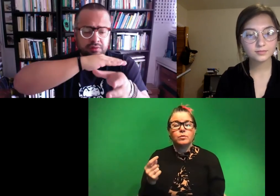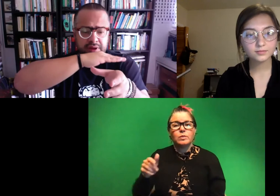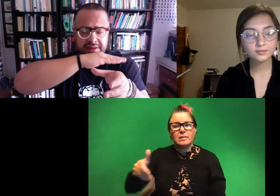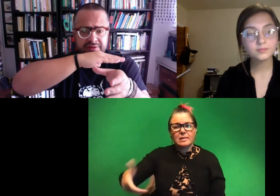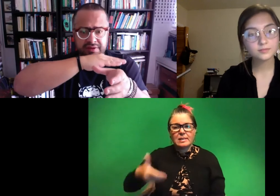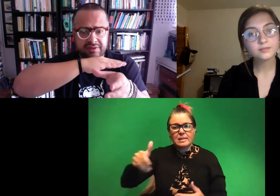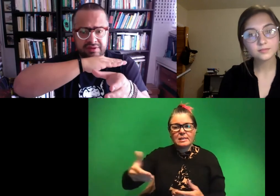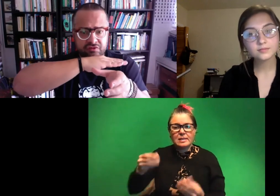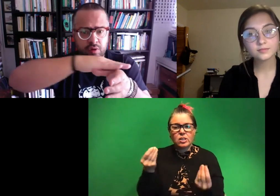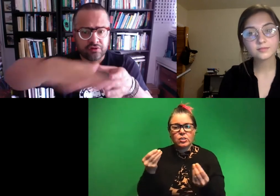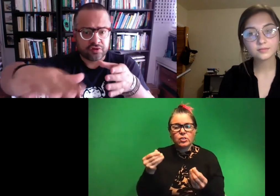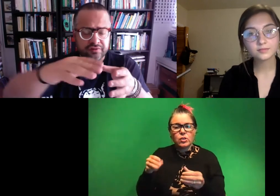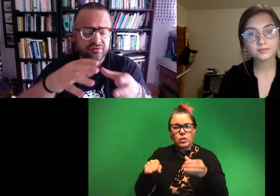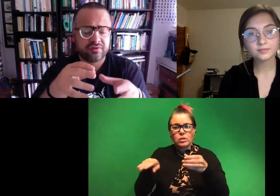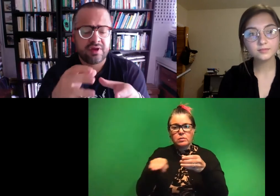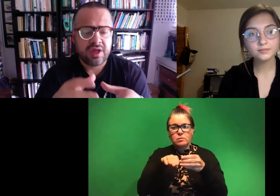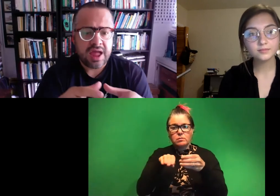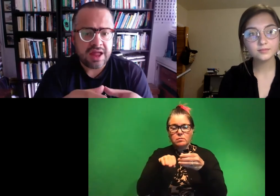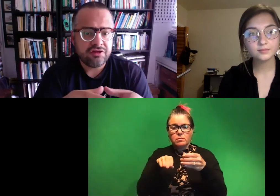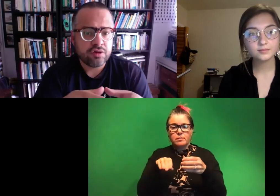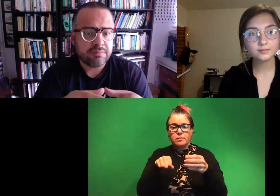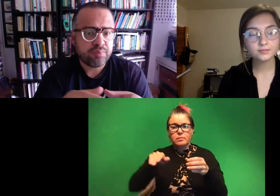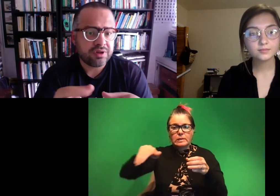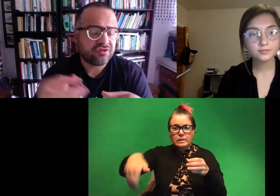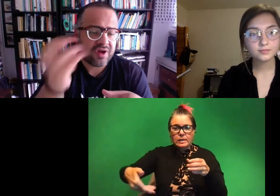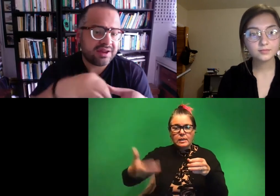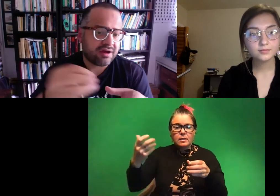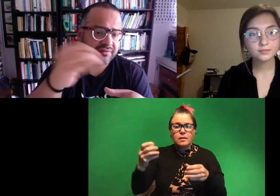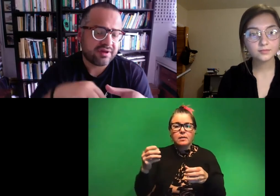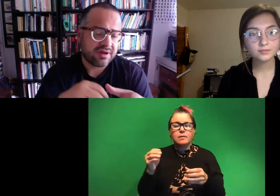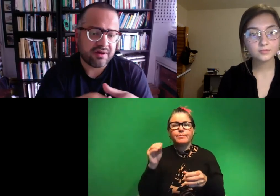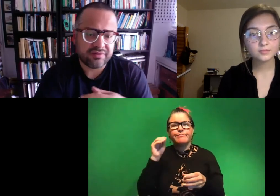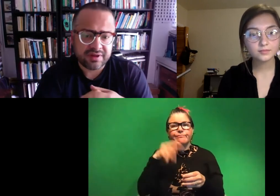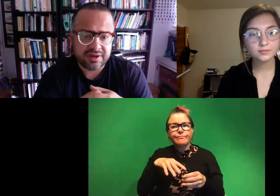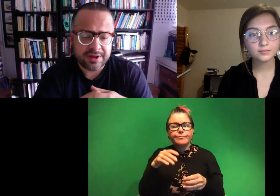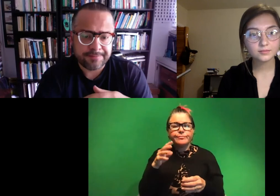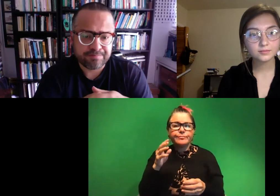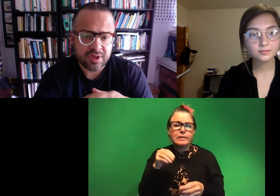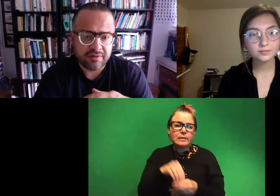soil at the soil surface, and you can put inside